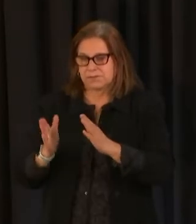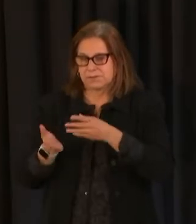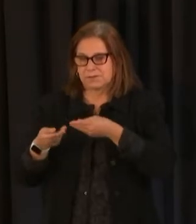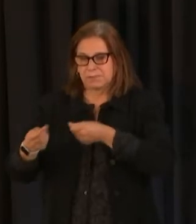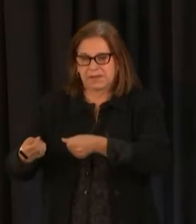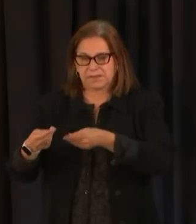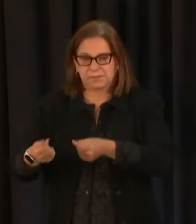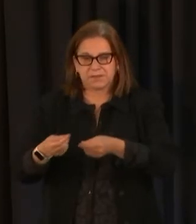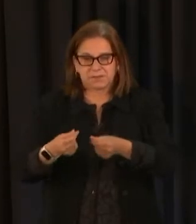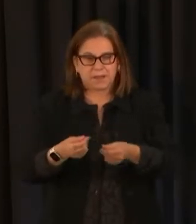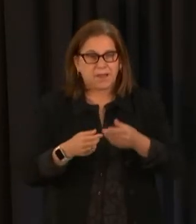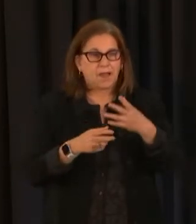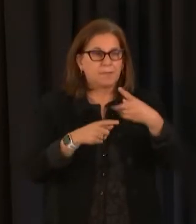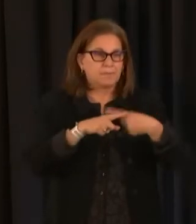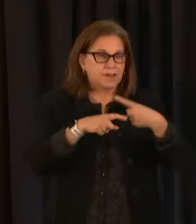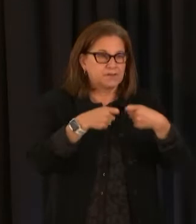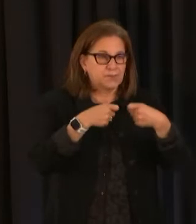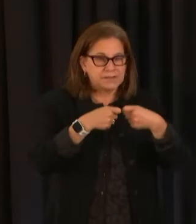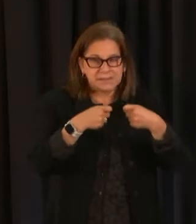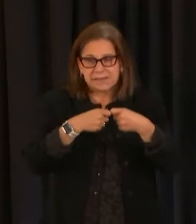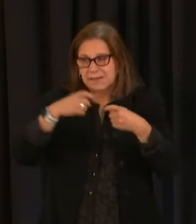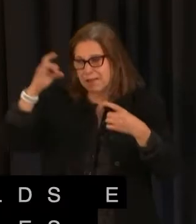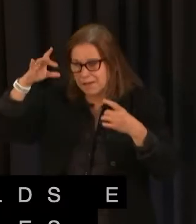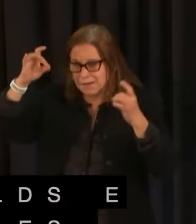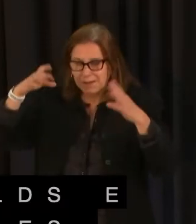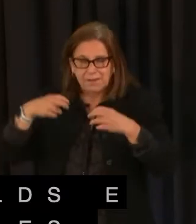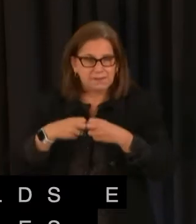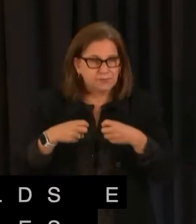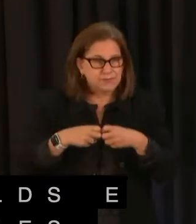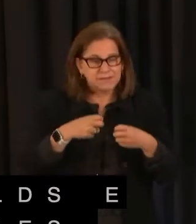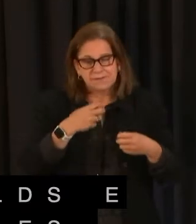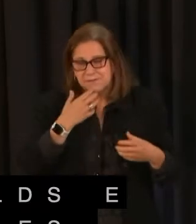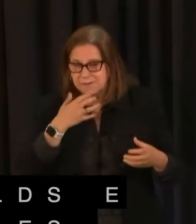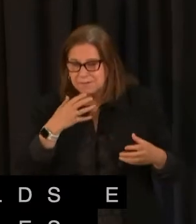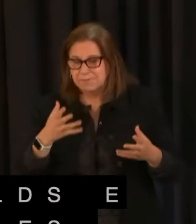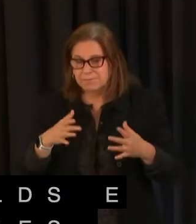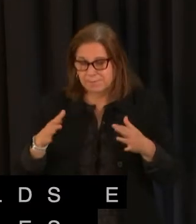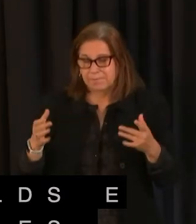and utilities because of COVID.